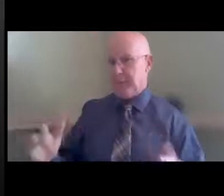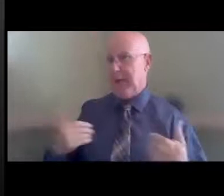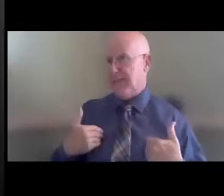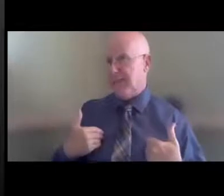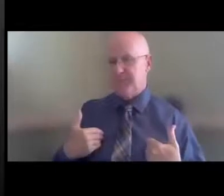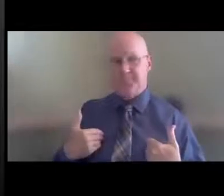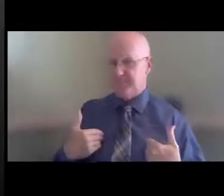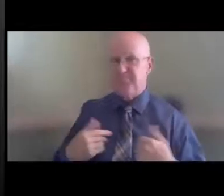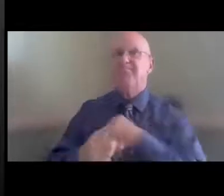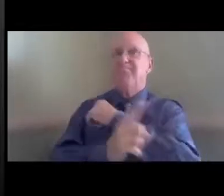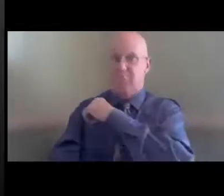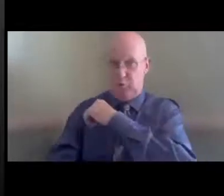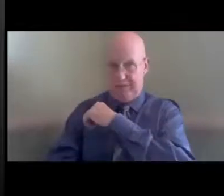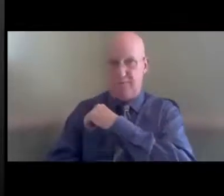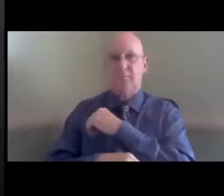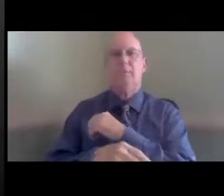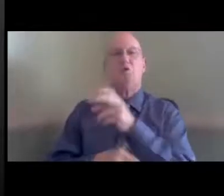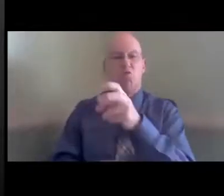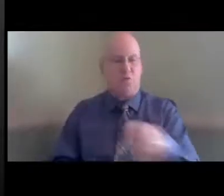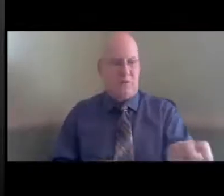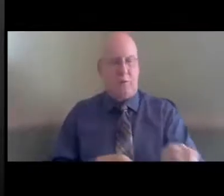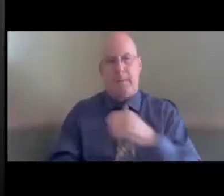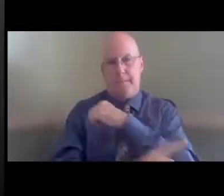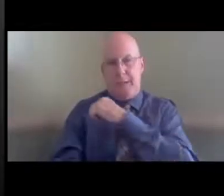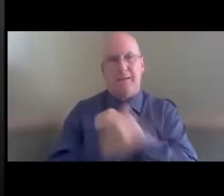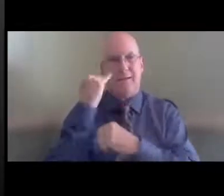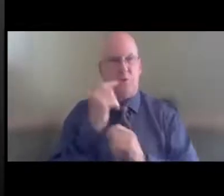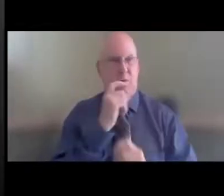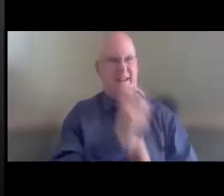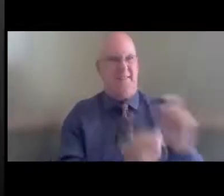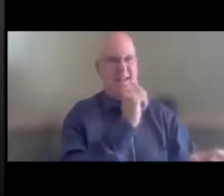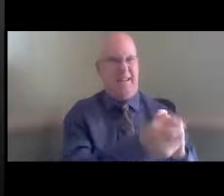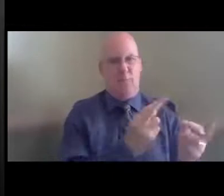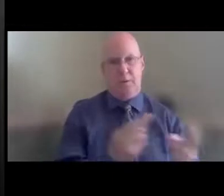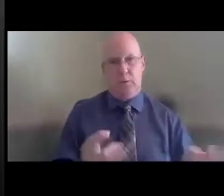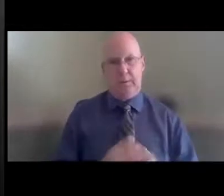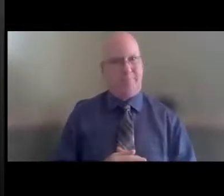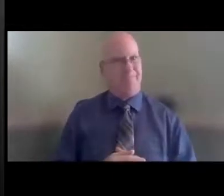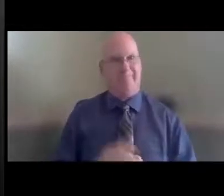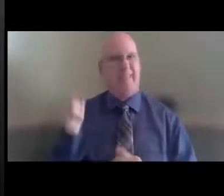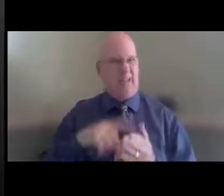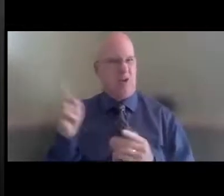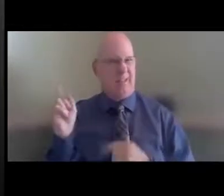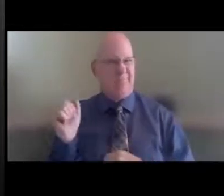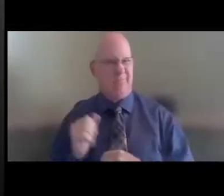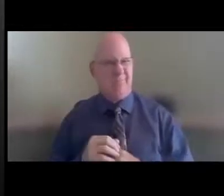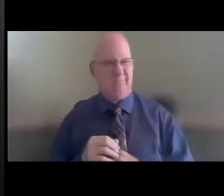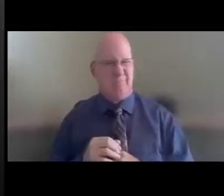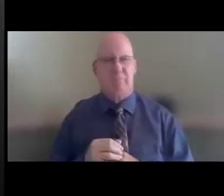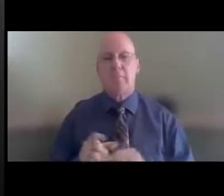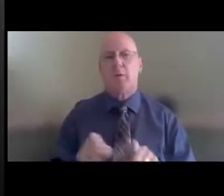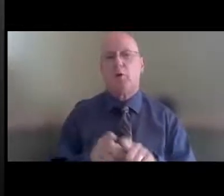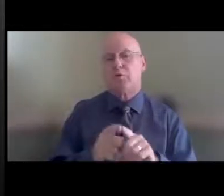a penalty, a transfer penalty, if you give away resources. And also the general rule is